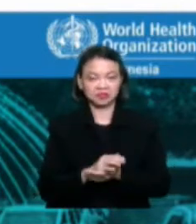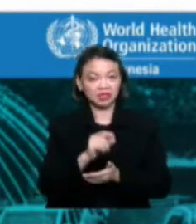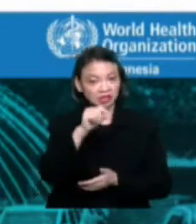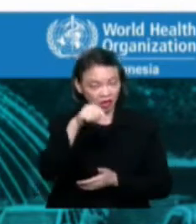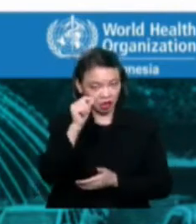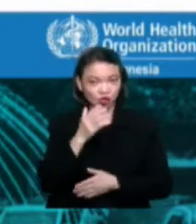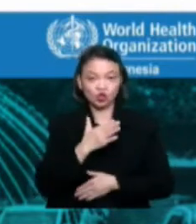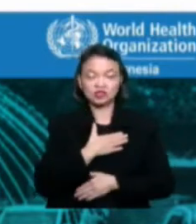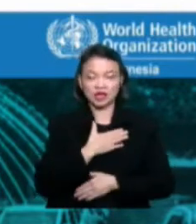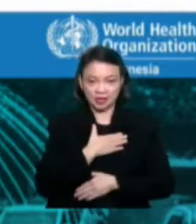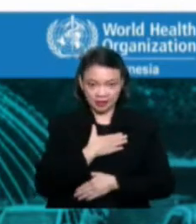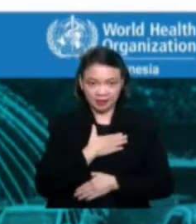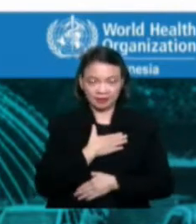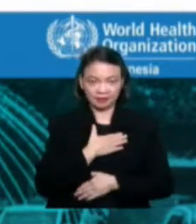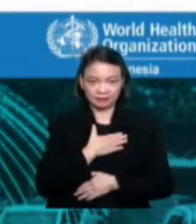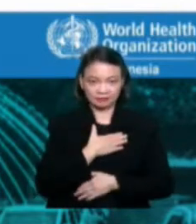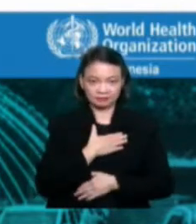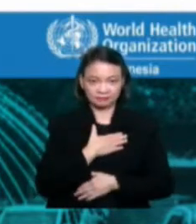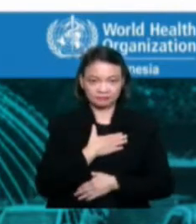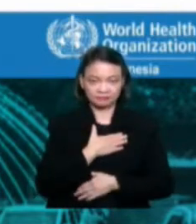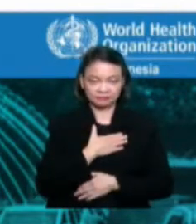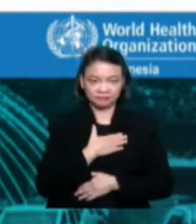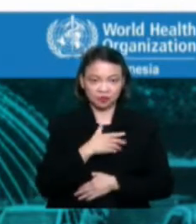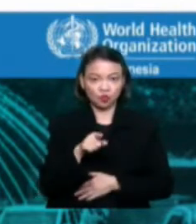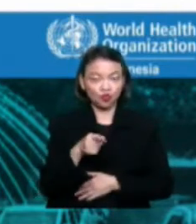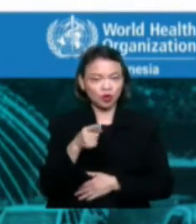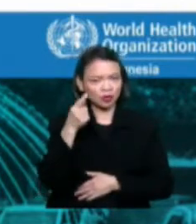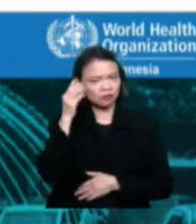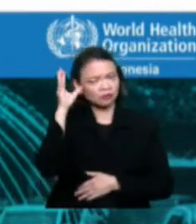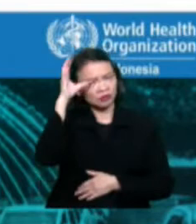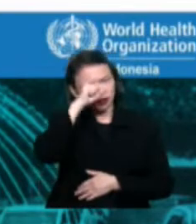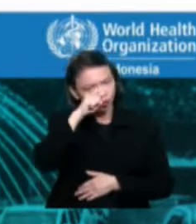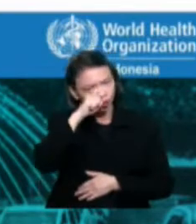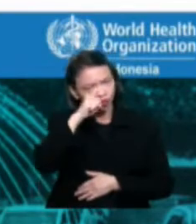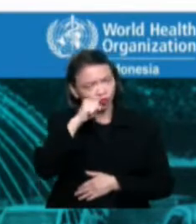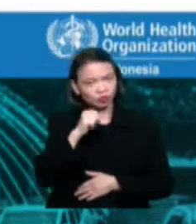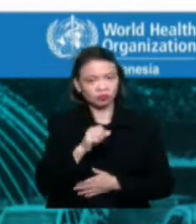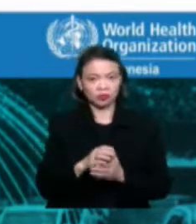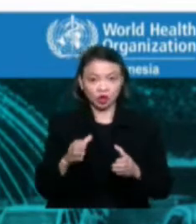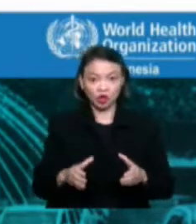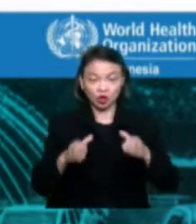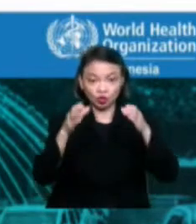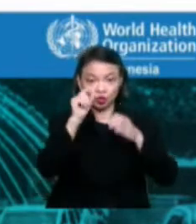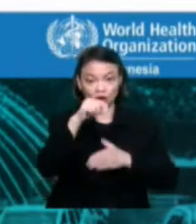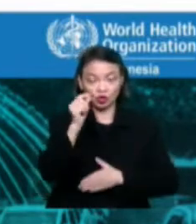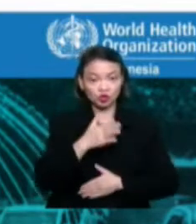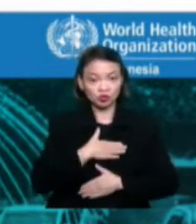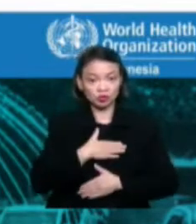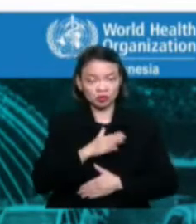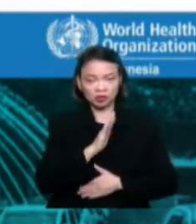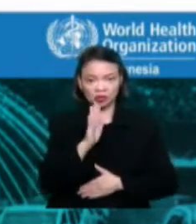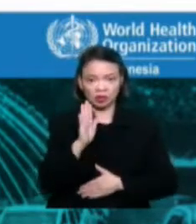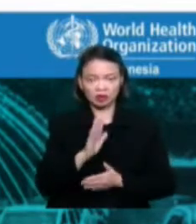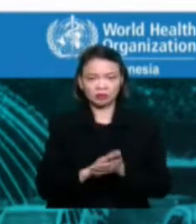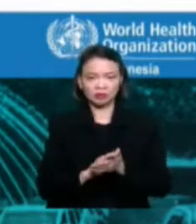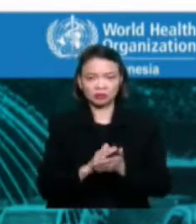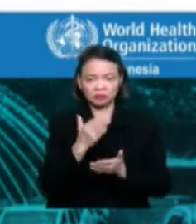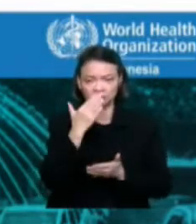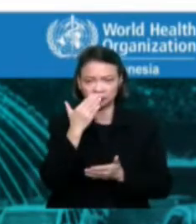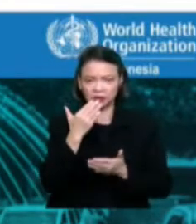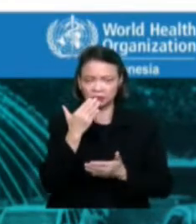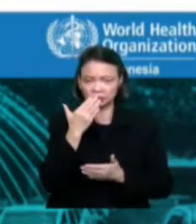trying to talk to our building management and see how we can improve this. And likewise, more work opportunities and also different